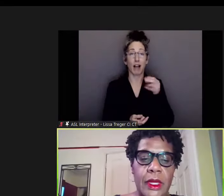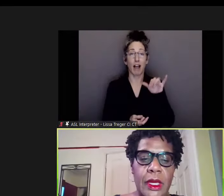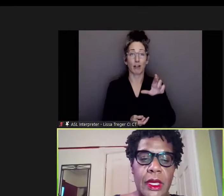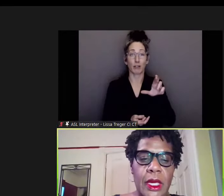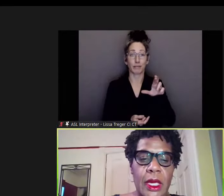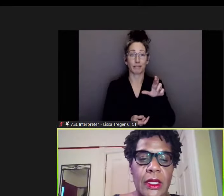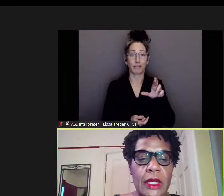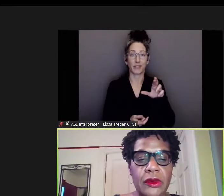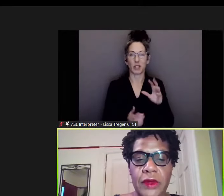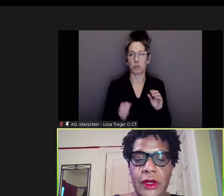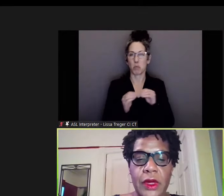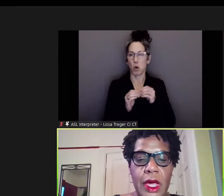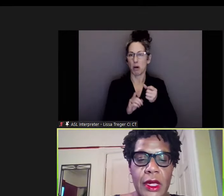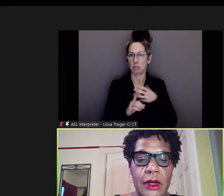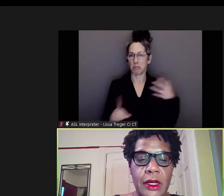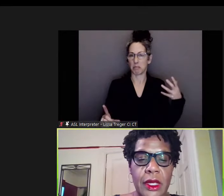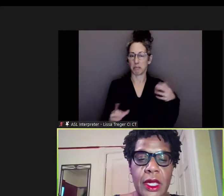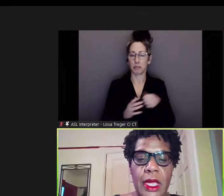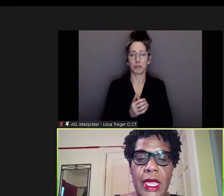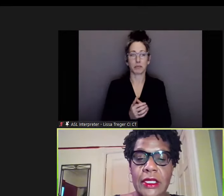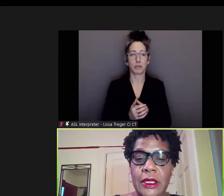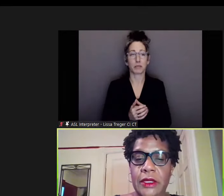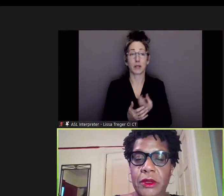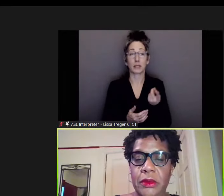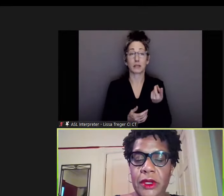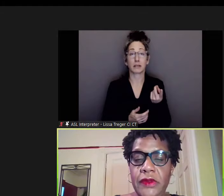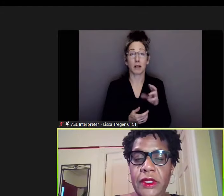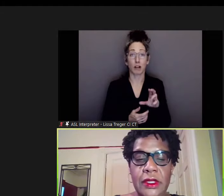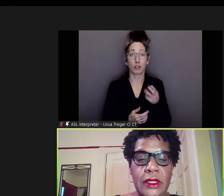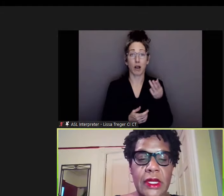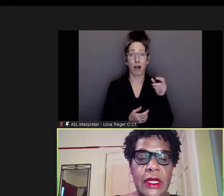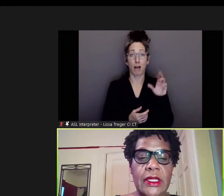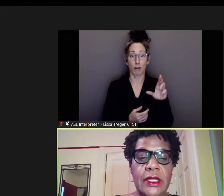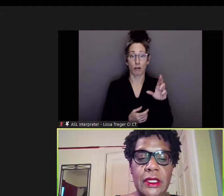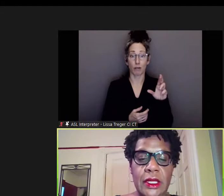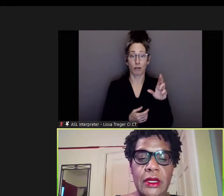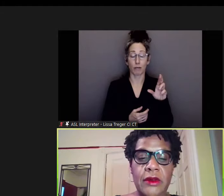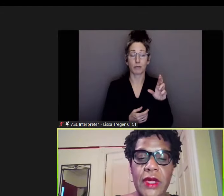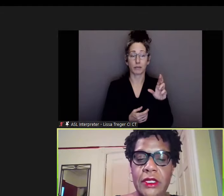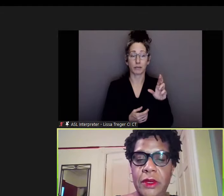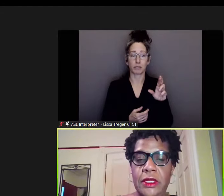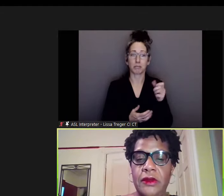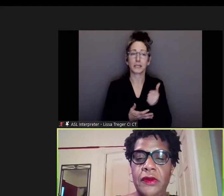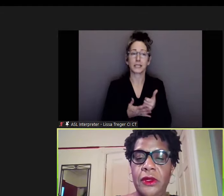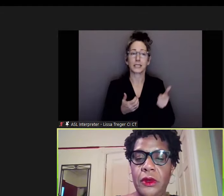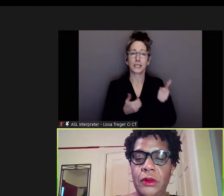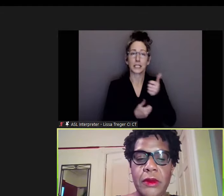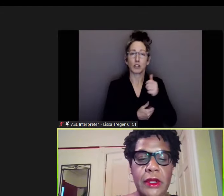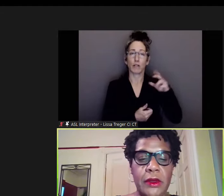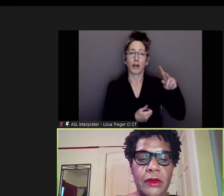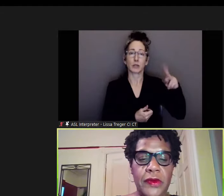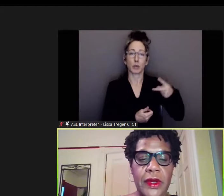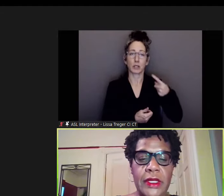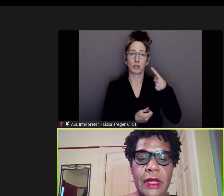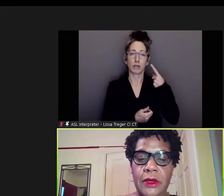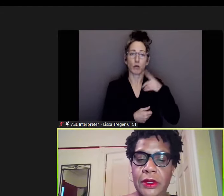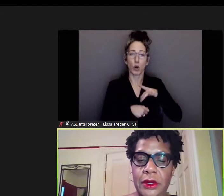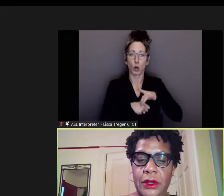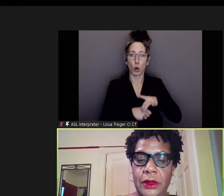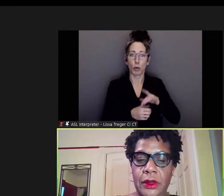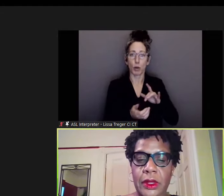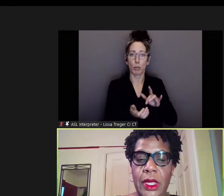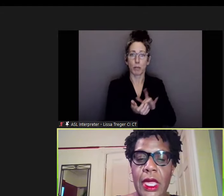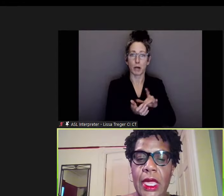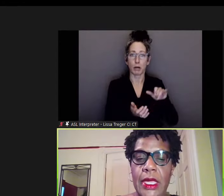him. Dr. Randall Heyer, as has been previously stated, is a senior vice president for global medical affairs